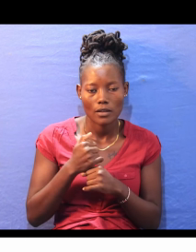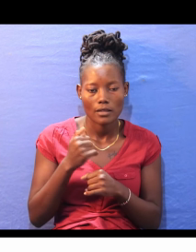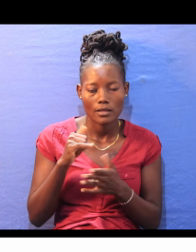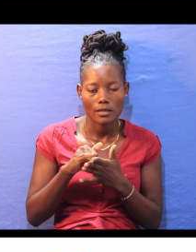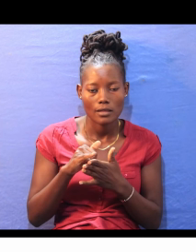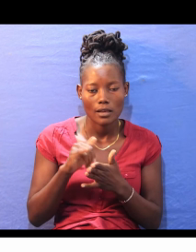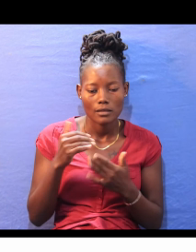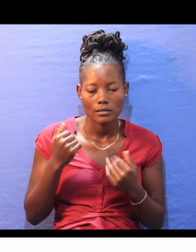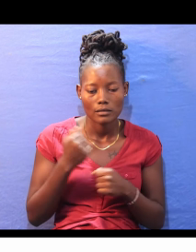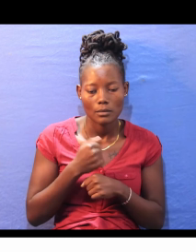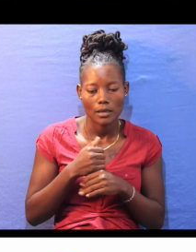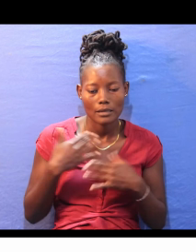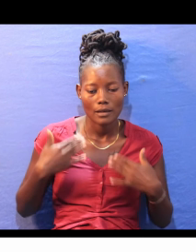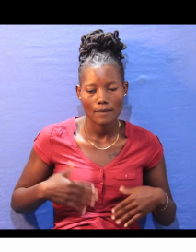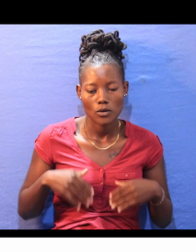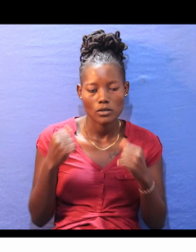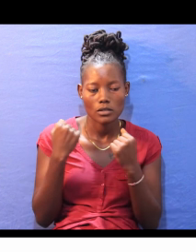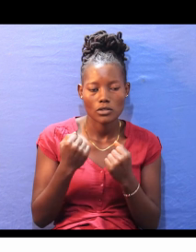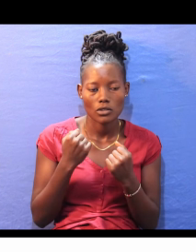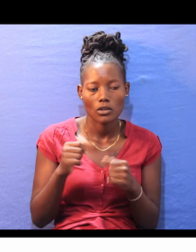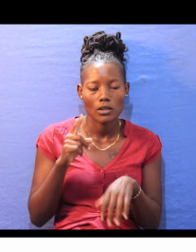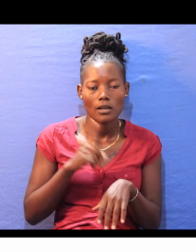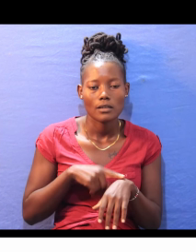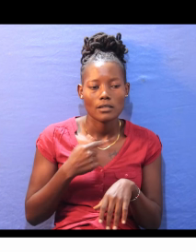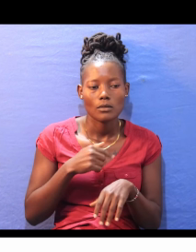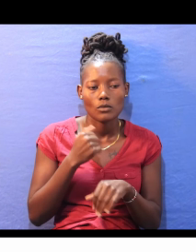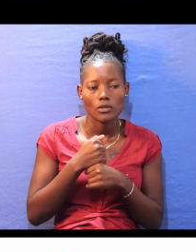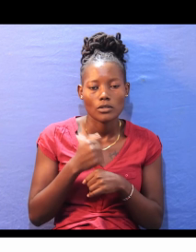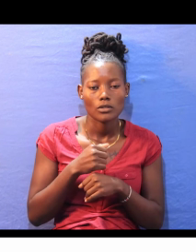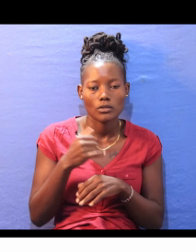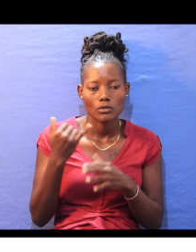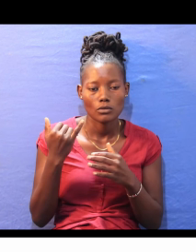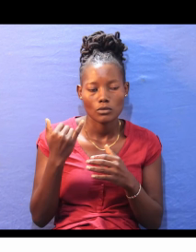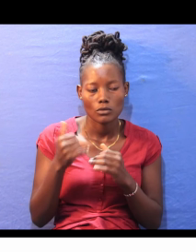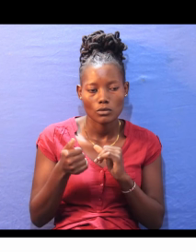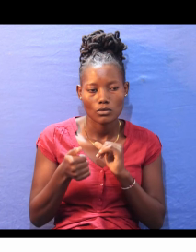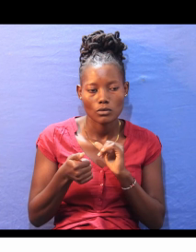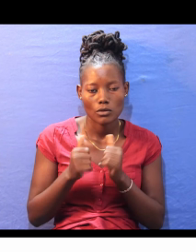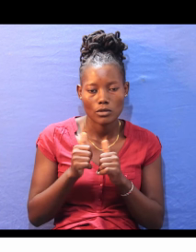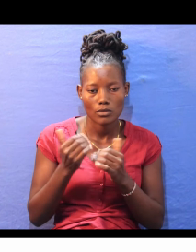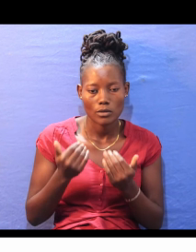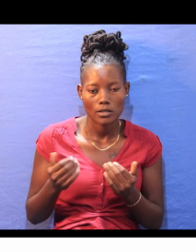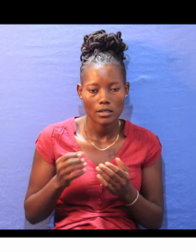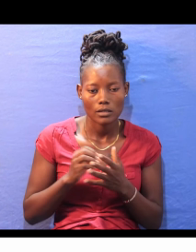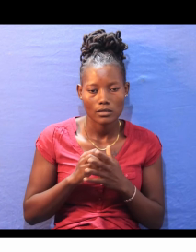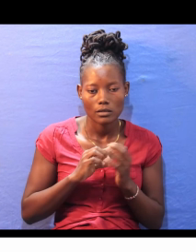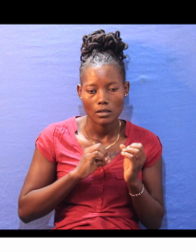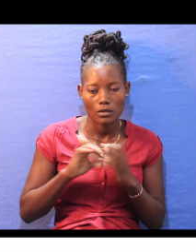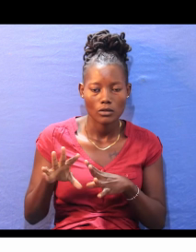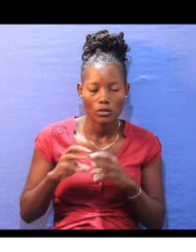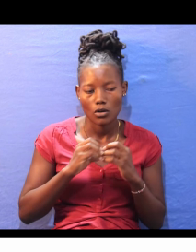body stronger as we do athletic things, like throwing punches for